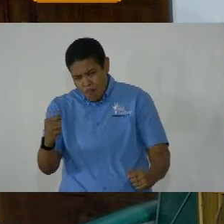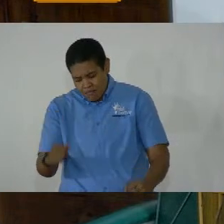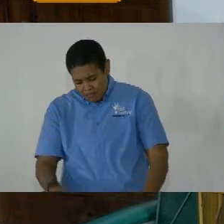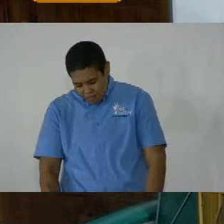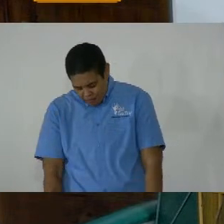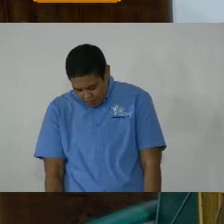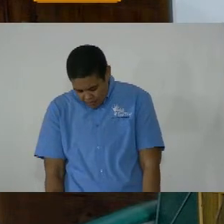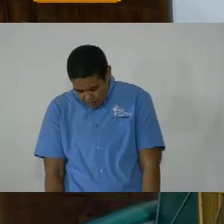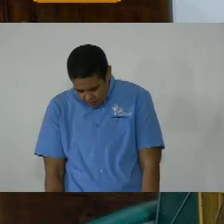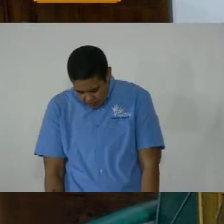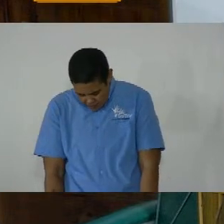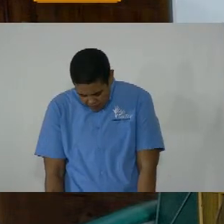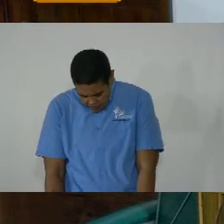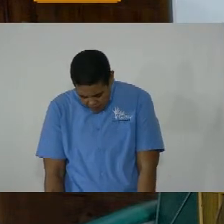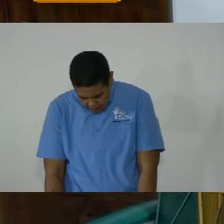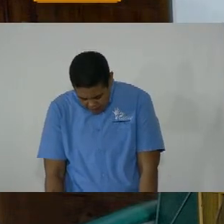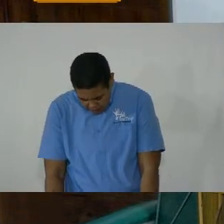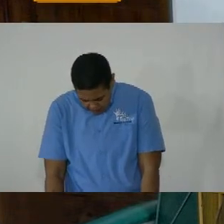in his leadership.